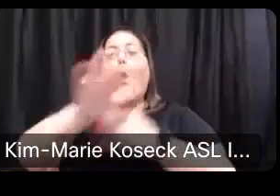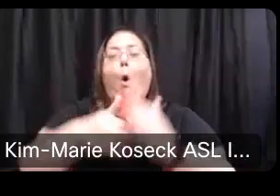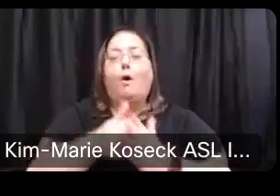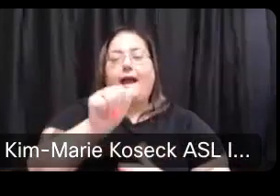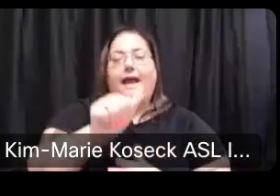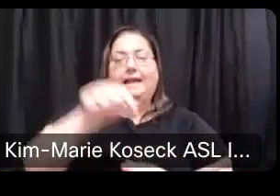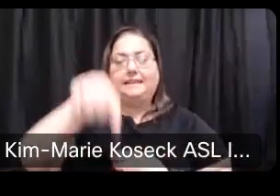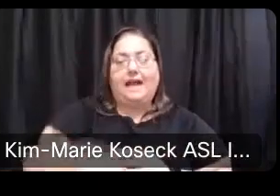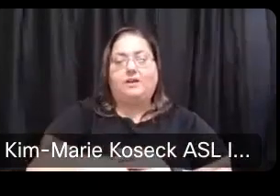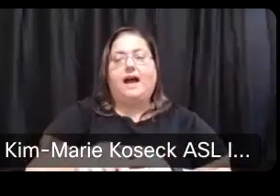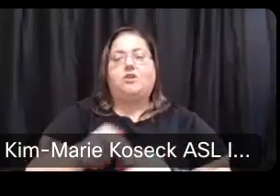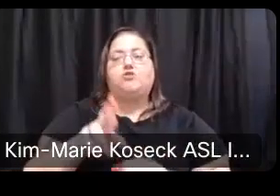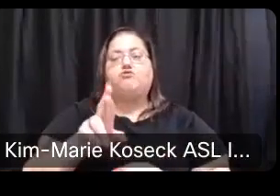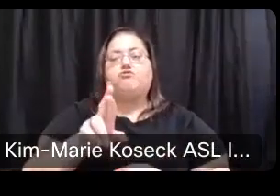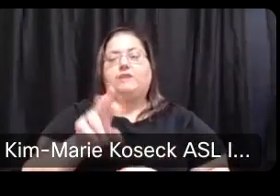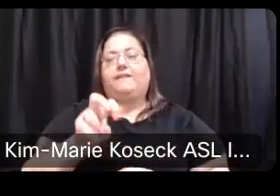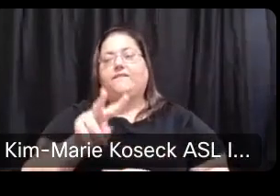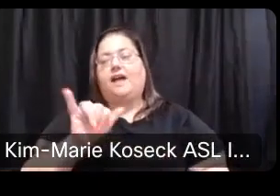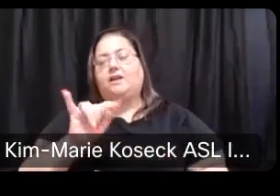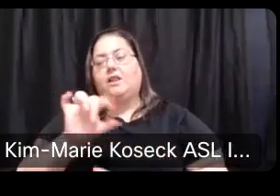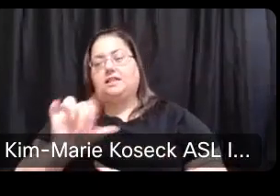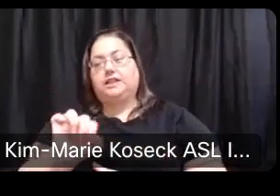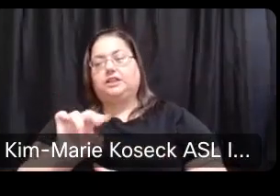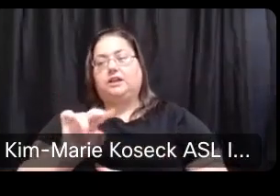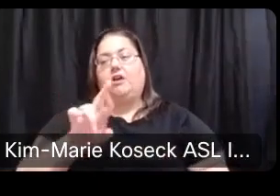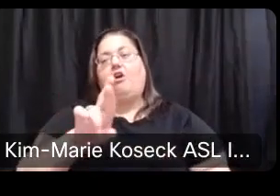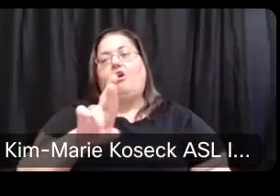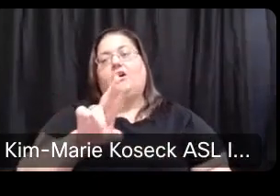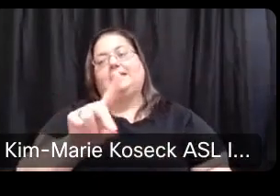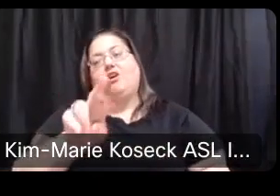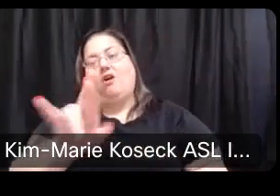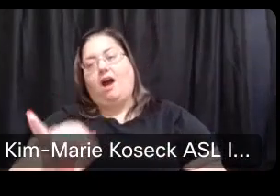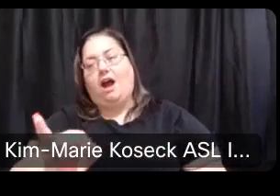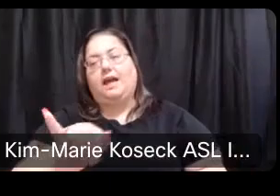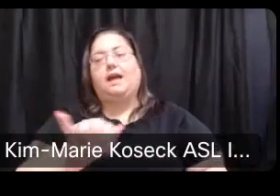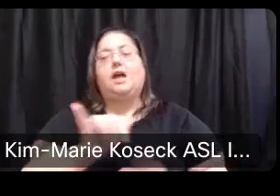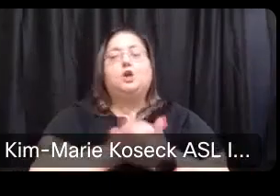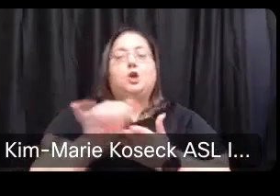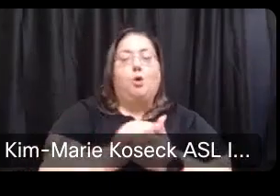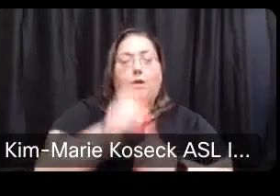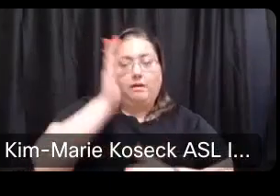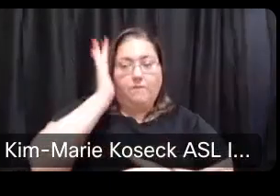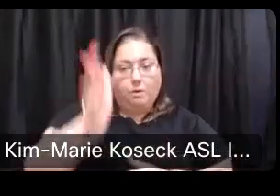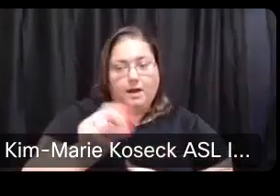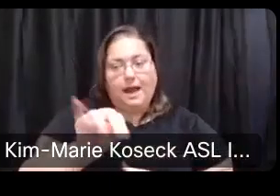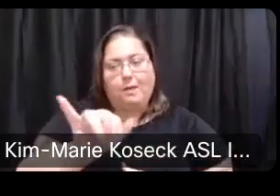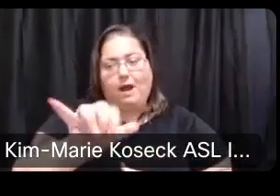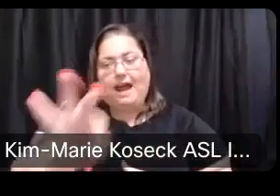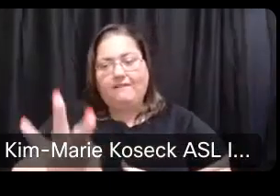Downtown Revitalization Initiative. B, New York Forward. C, Local Waterfront